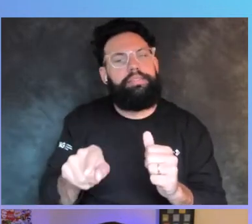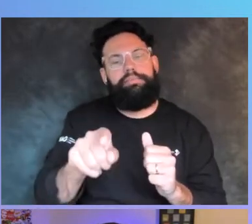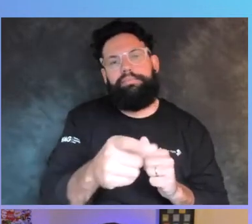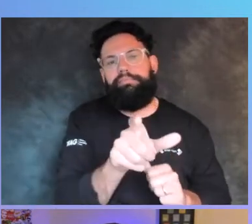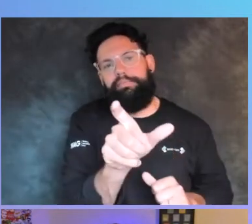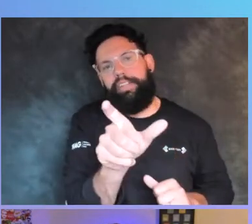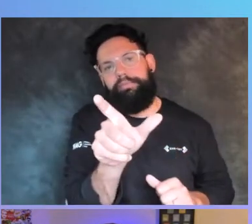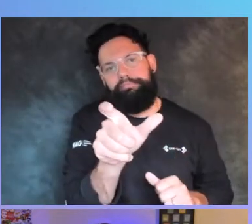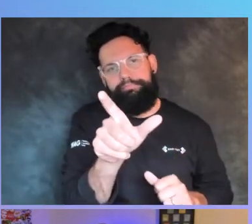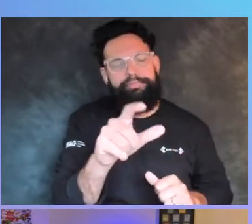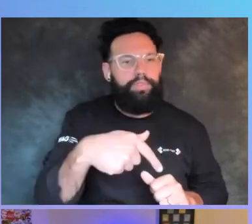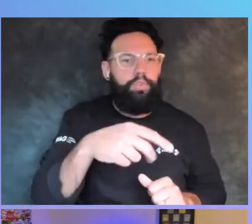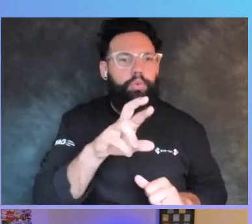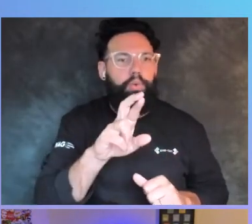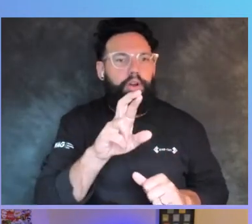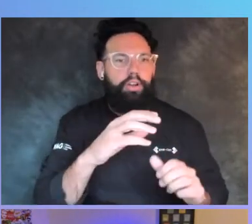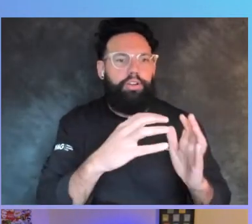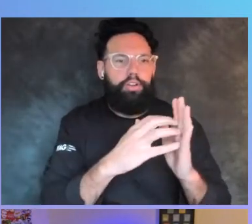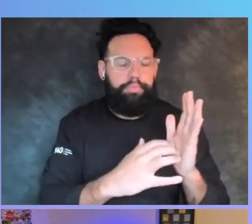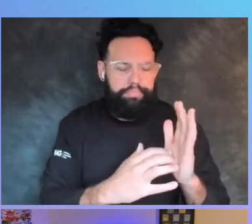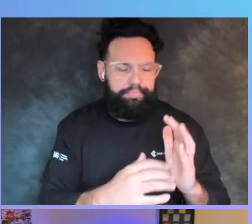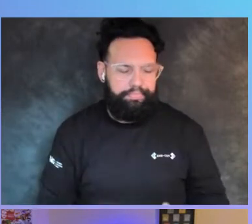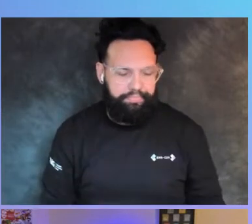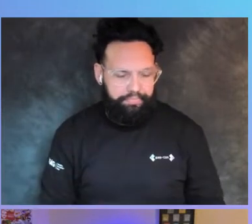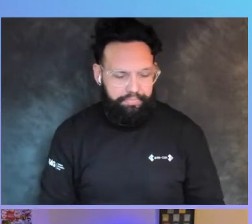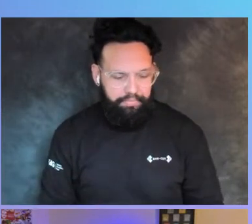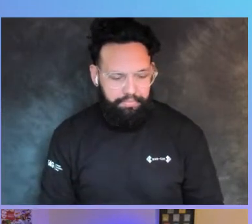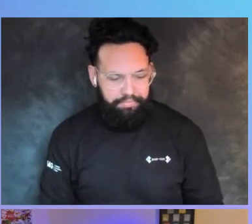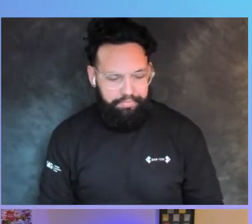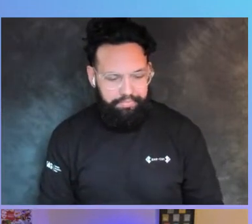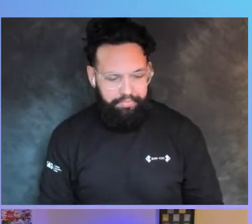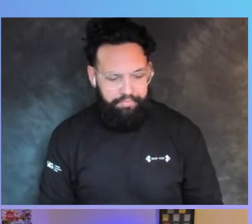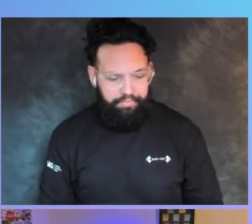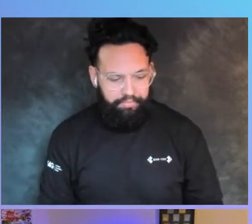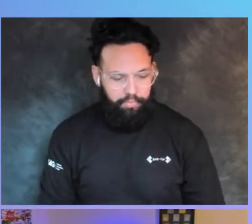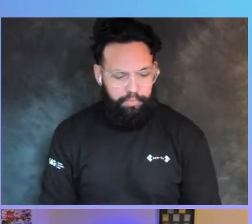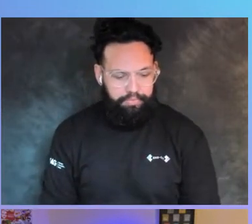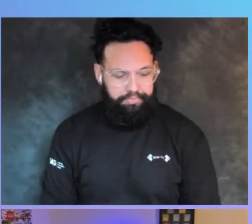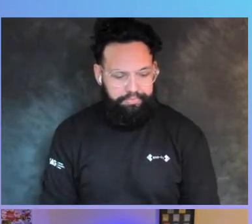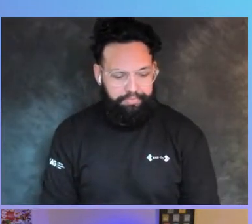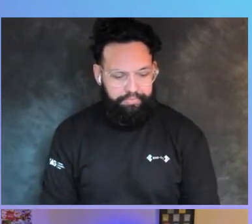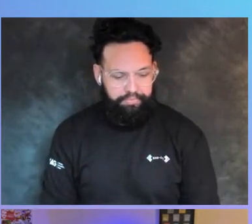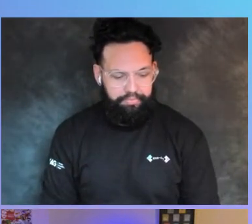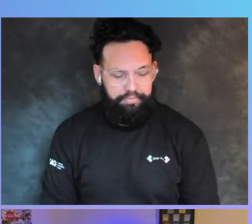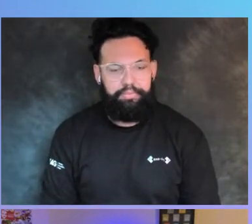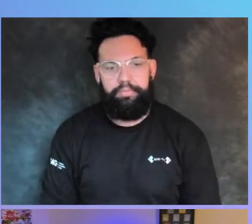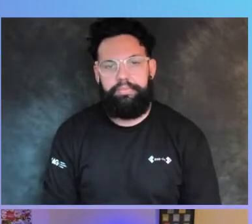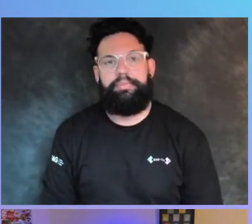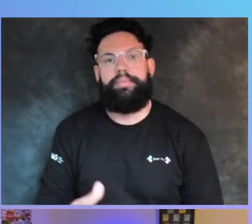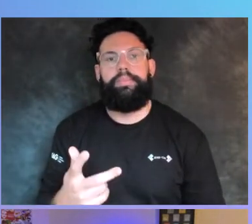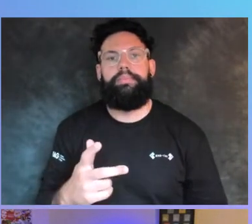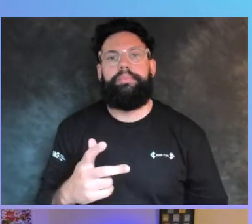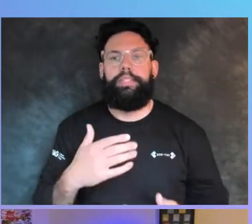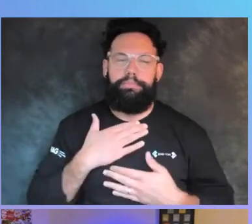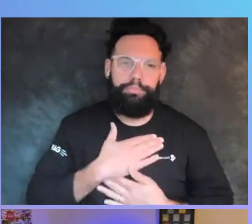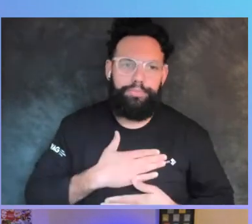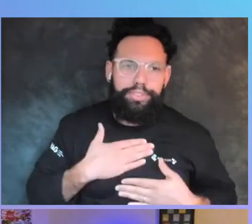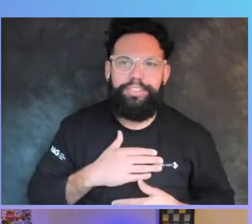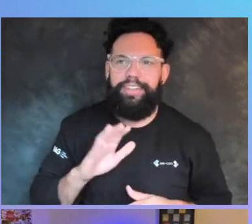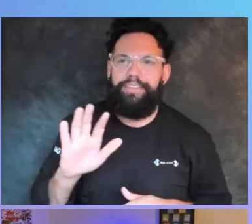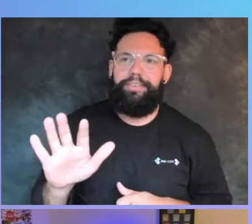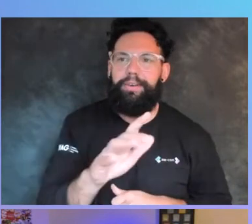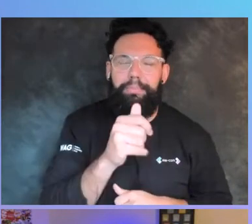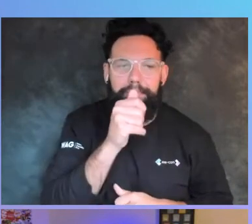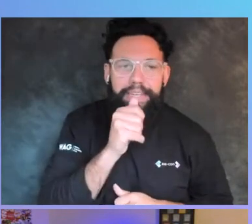news and resources page, linked on this slide, and by our lovely chat moderators. We really appreciate your patience for this